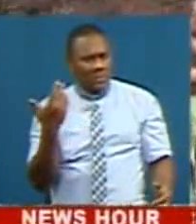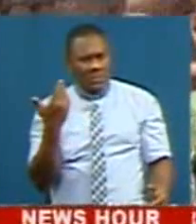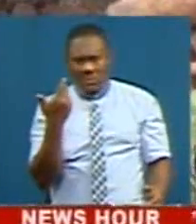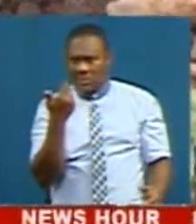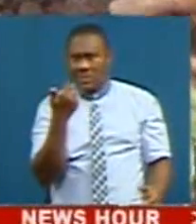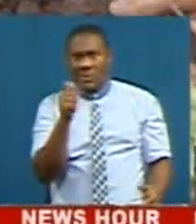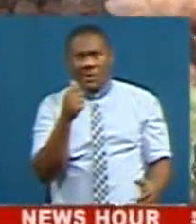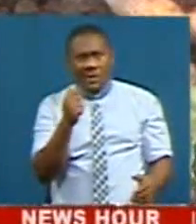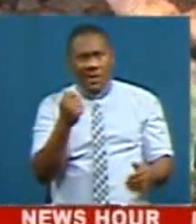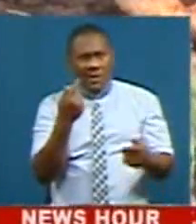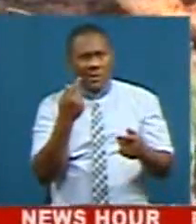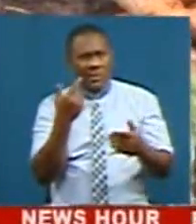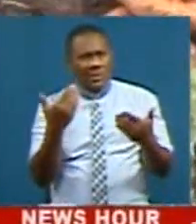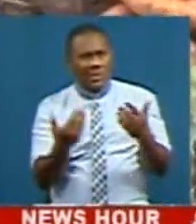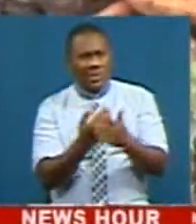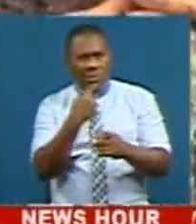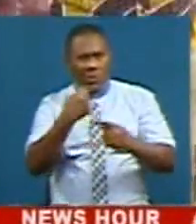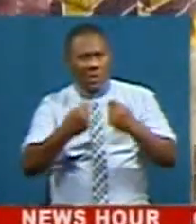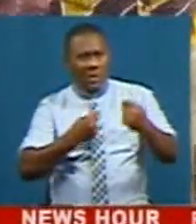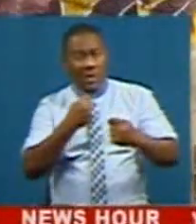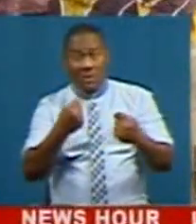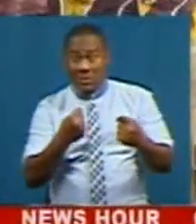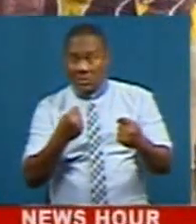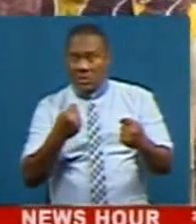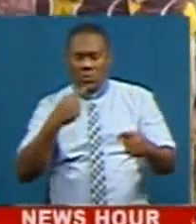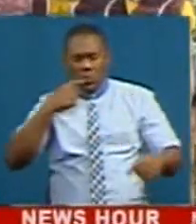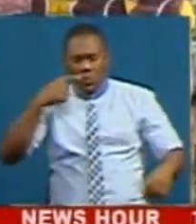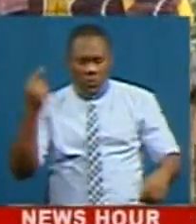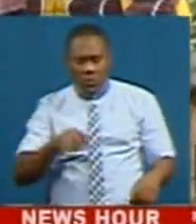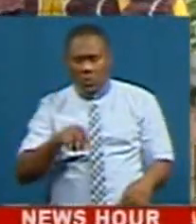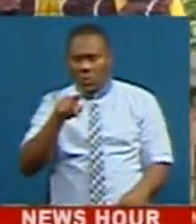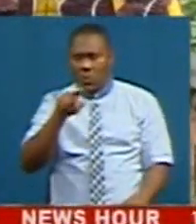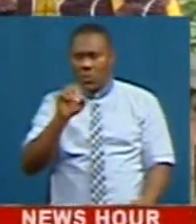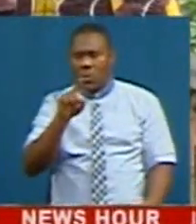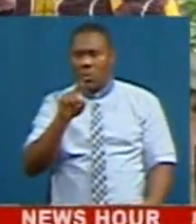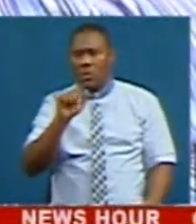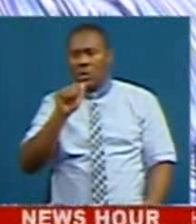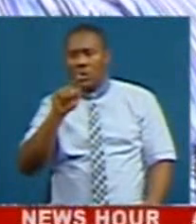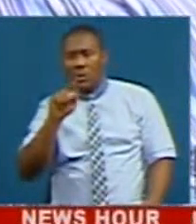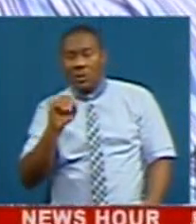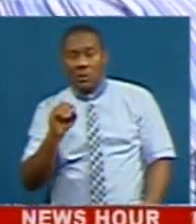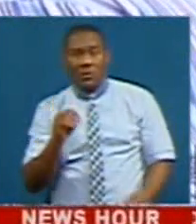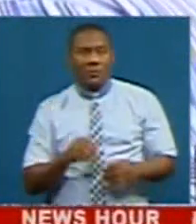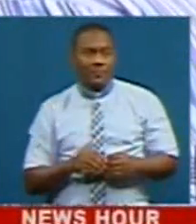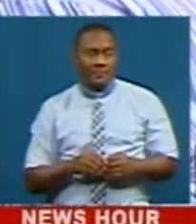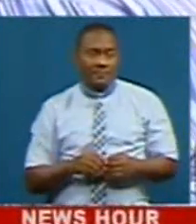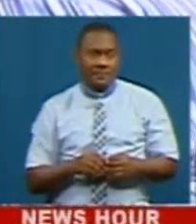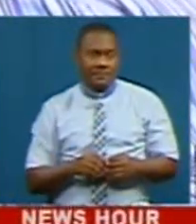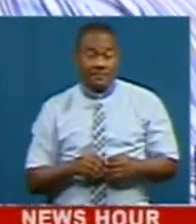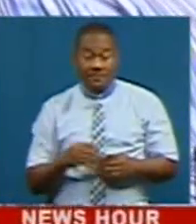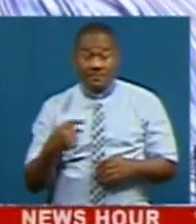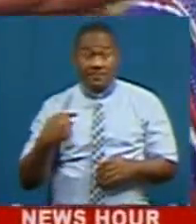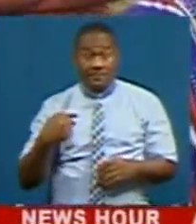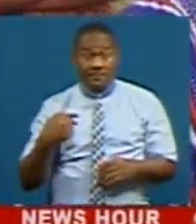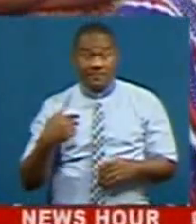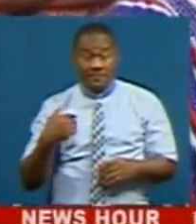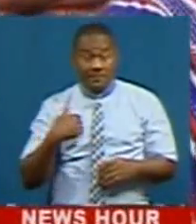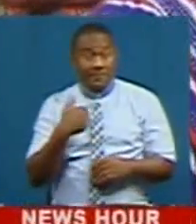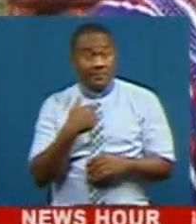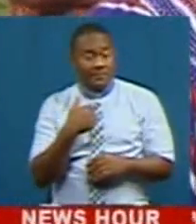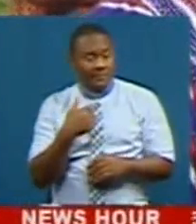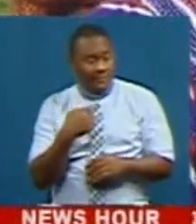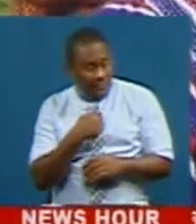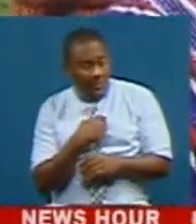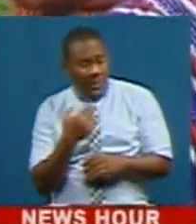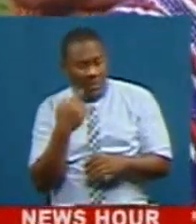varieties of the sweet potatoes, followed by a team of research scientists of the institute for approval. The members were at the research site